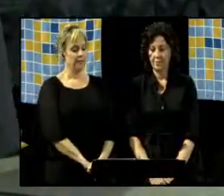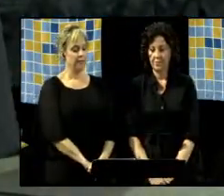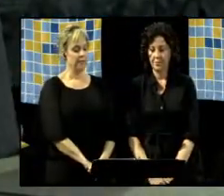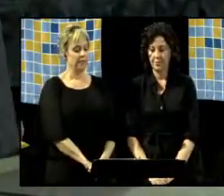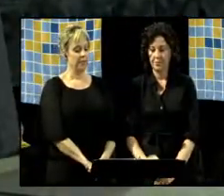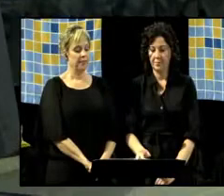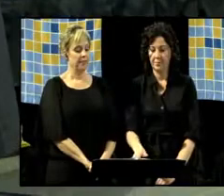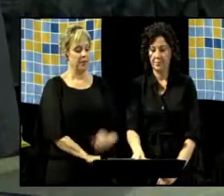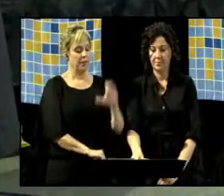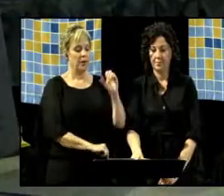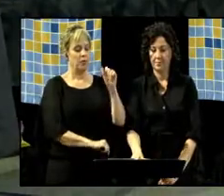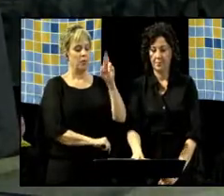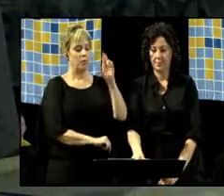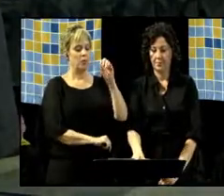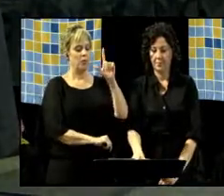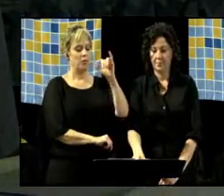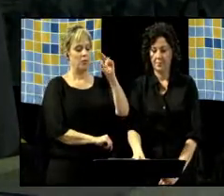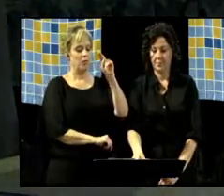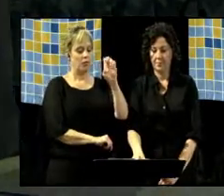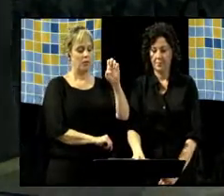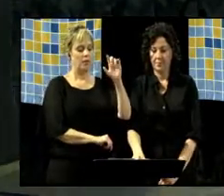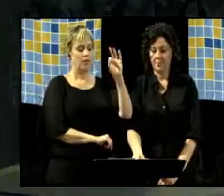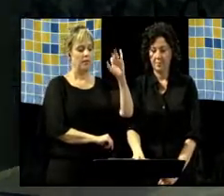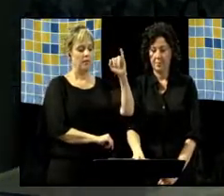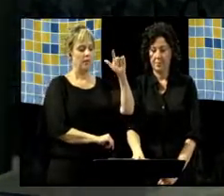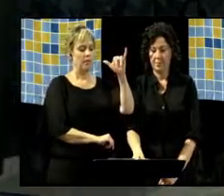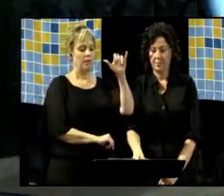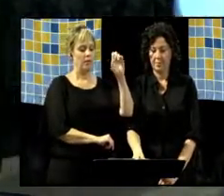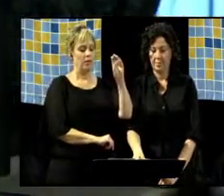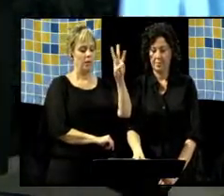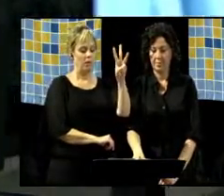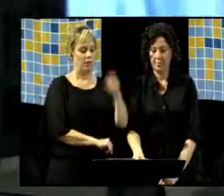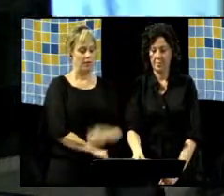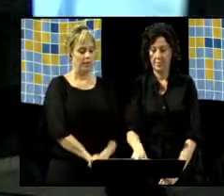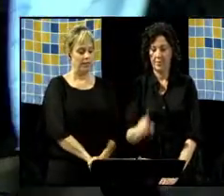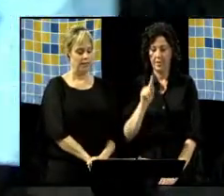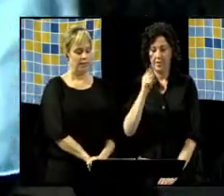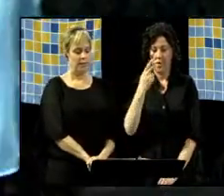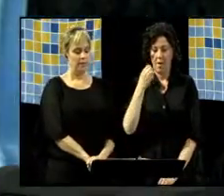Filial. Thomas Lee Filial.